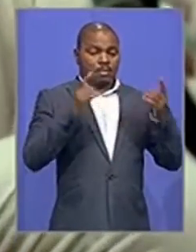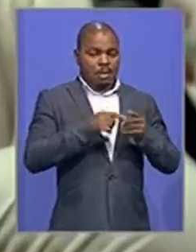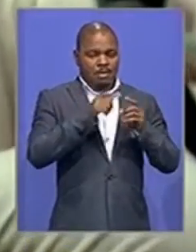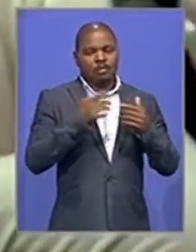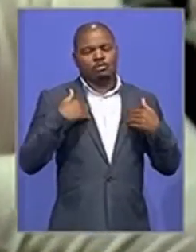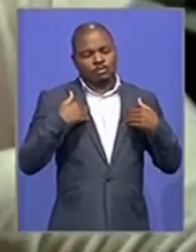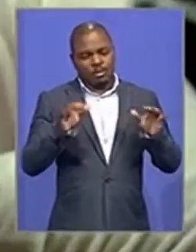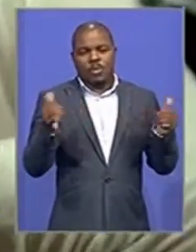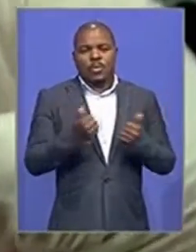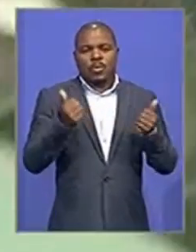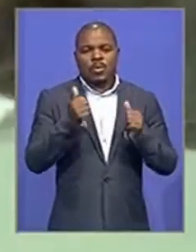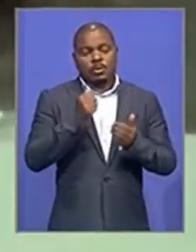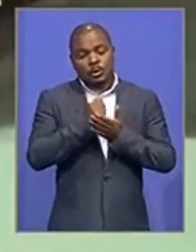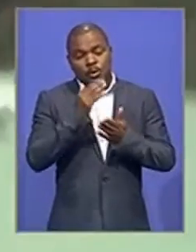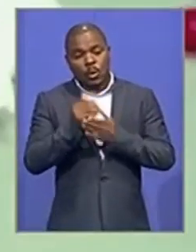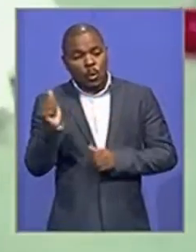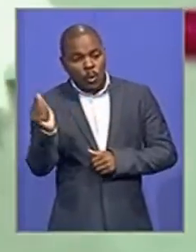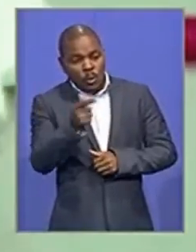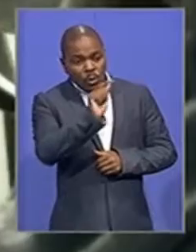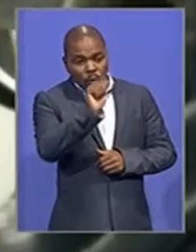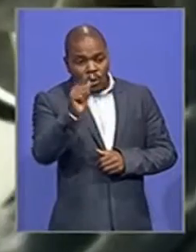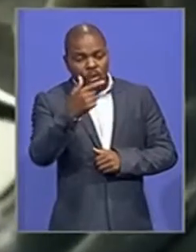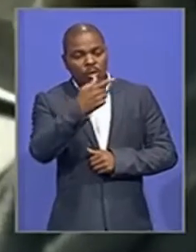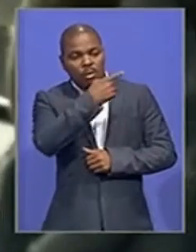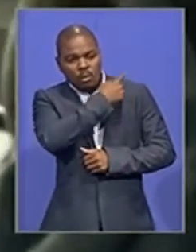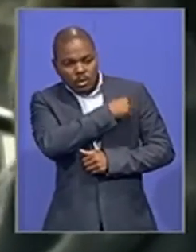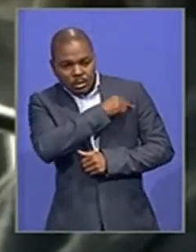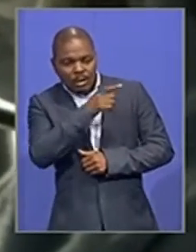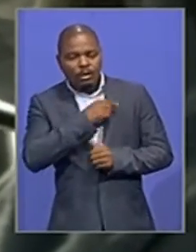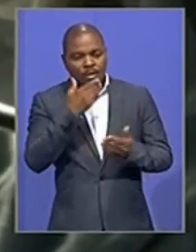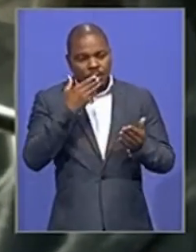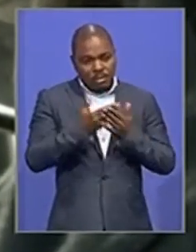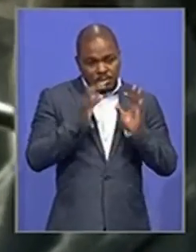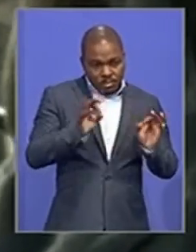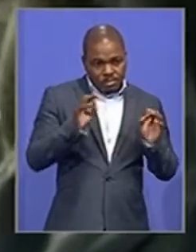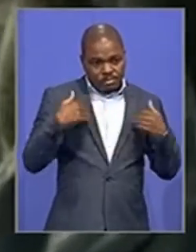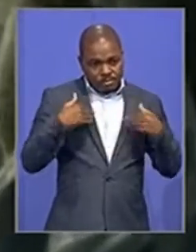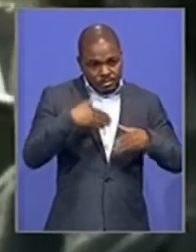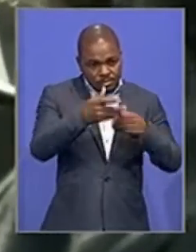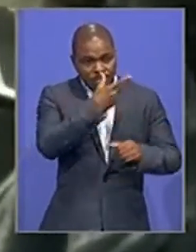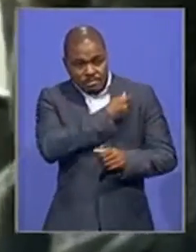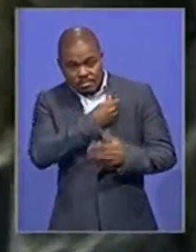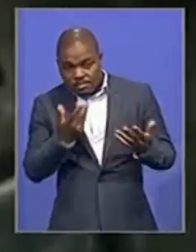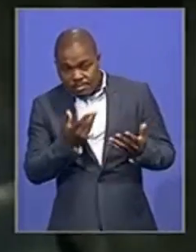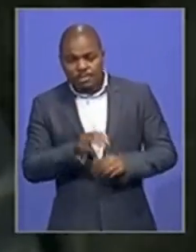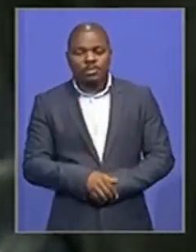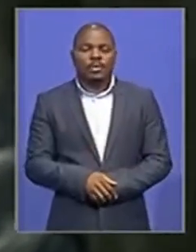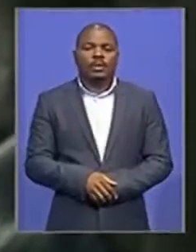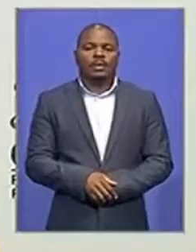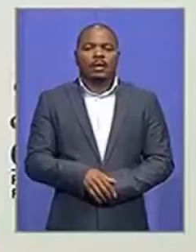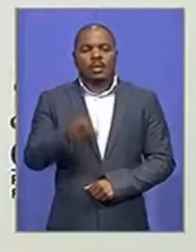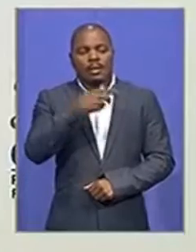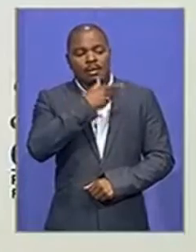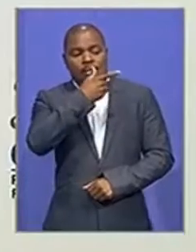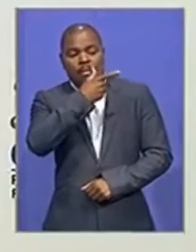ka letsholo la bone la go netefatsa fa maokelo a siametse go ka simolola ka moento fa o sena o goroga. In terms of the vaccine